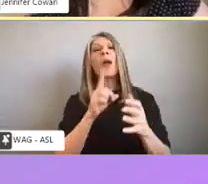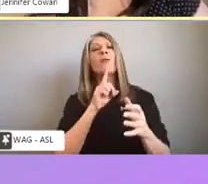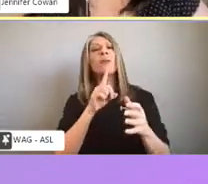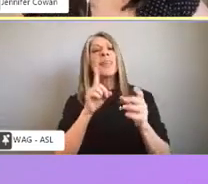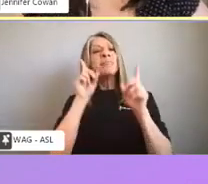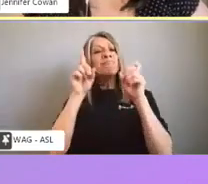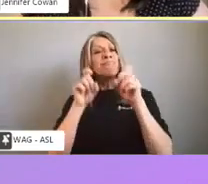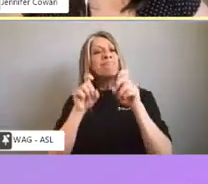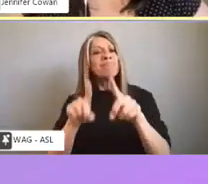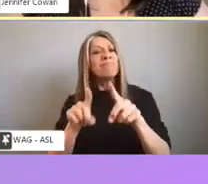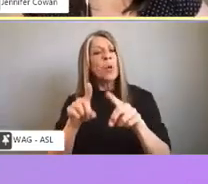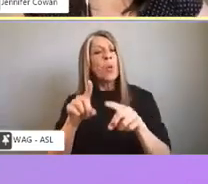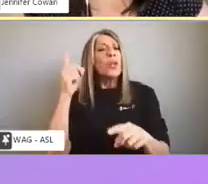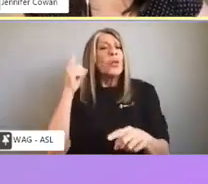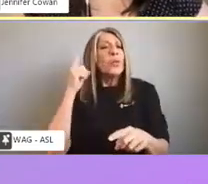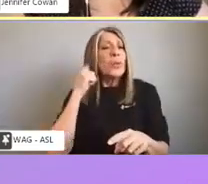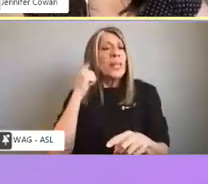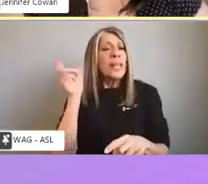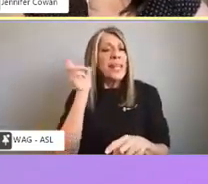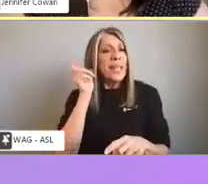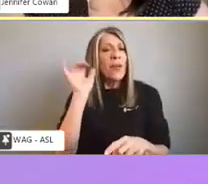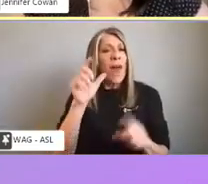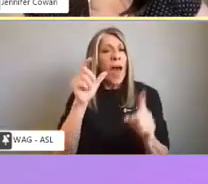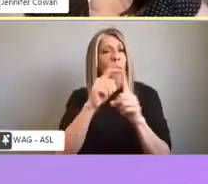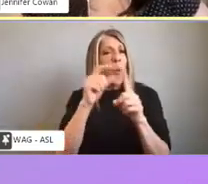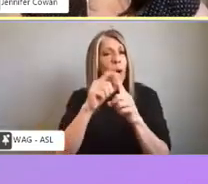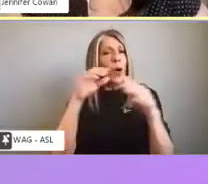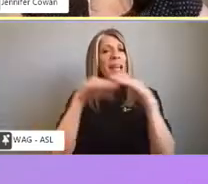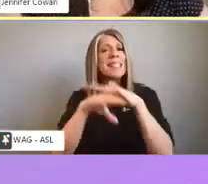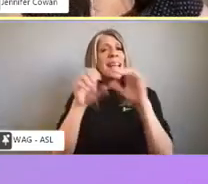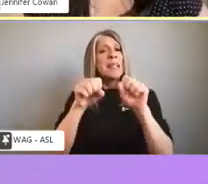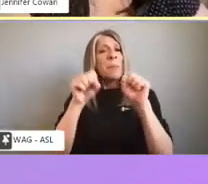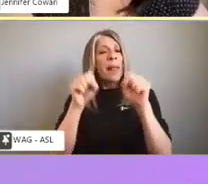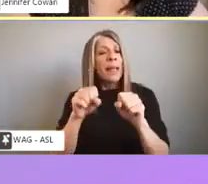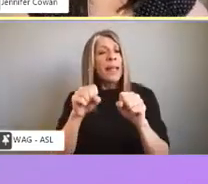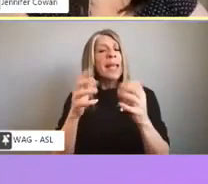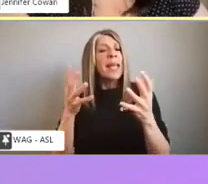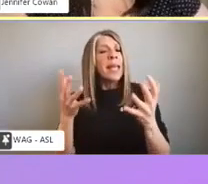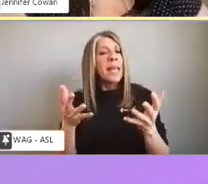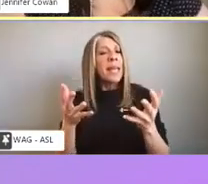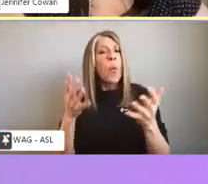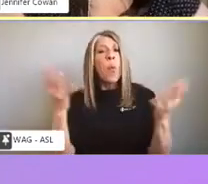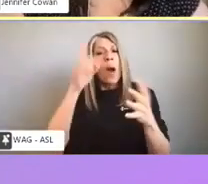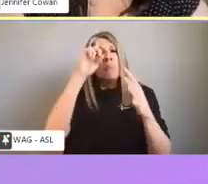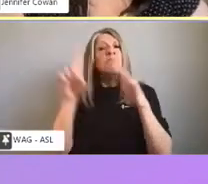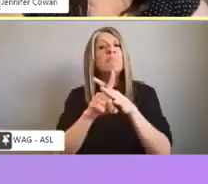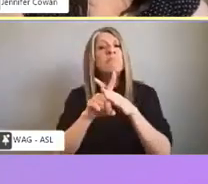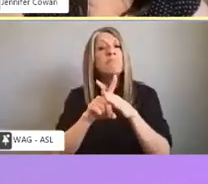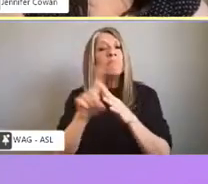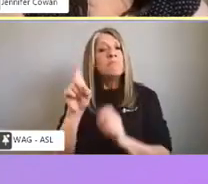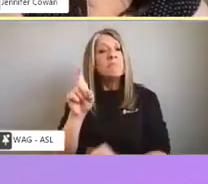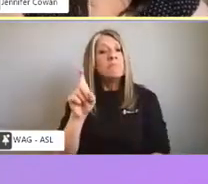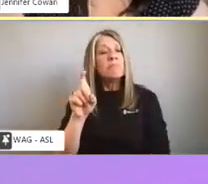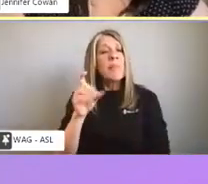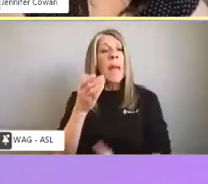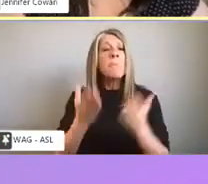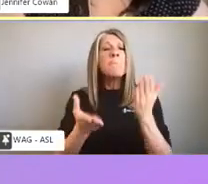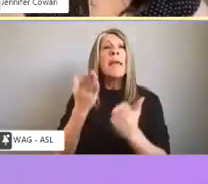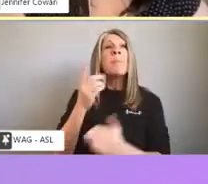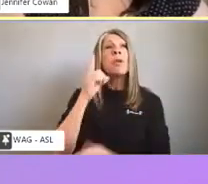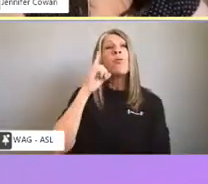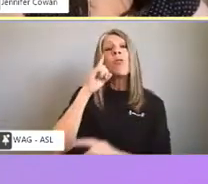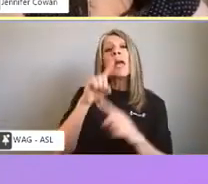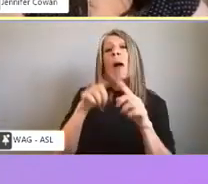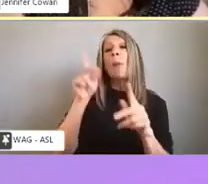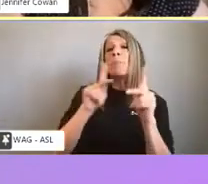question, like when you hear accessibility, the word accessibility rather, I want, what comes to mind? Maybe you think,